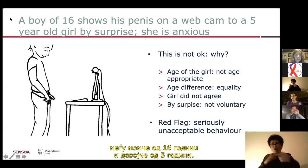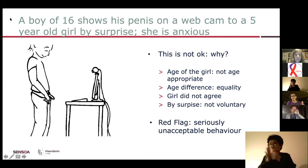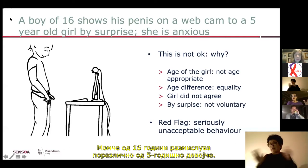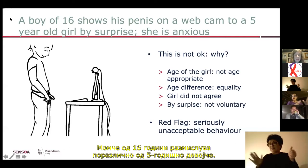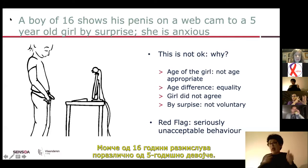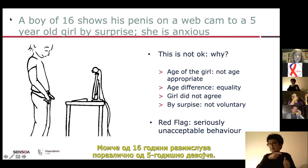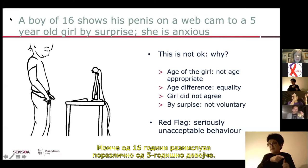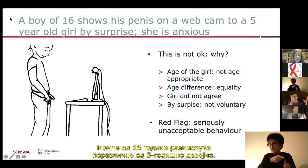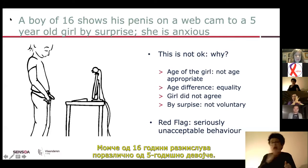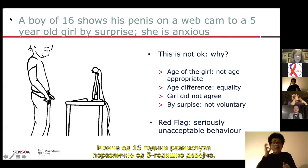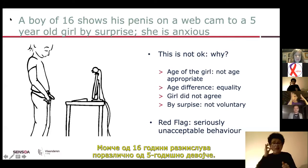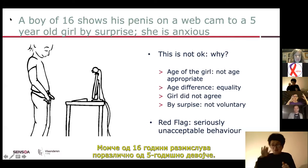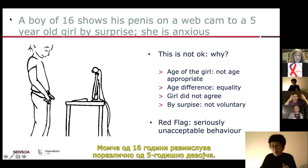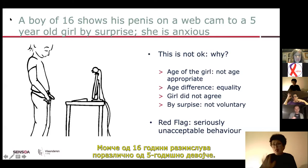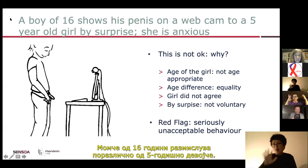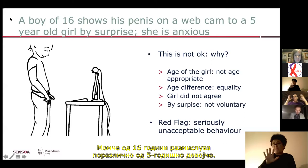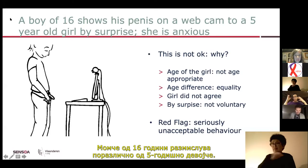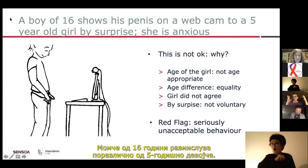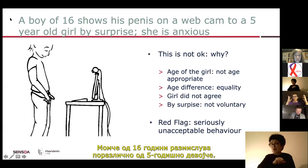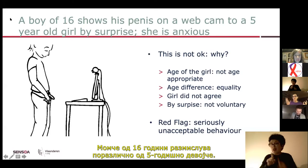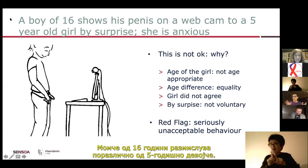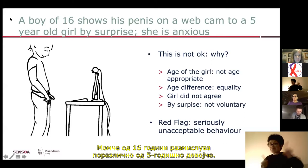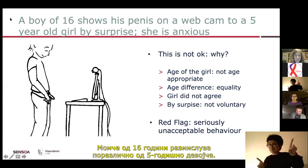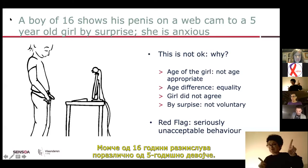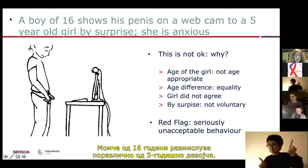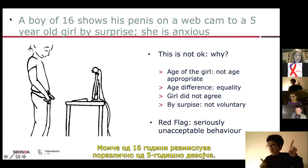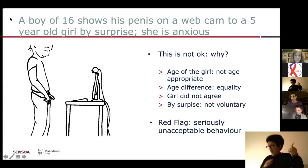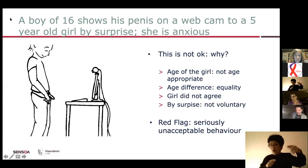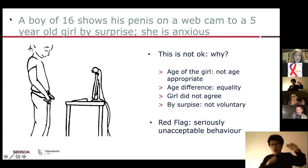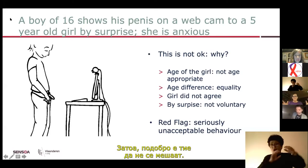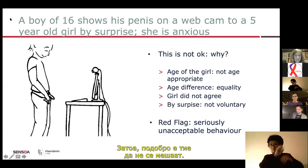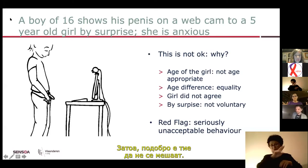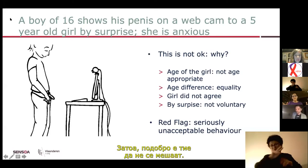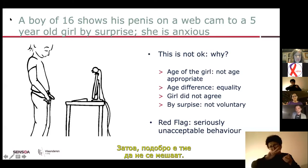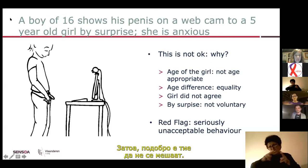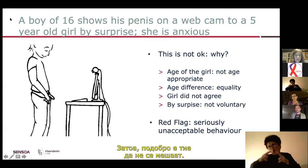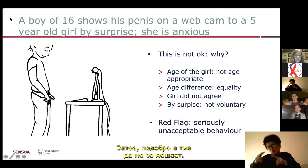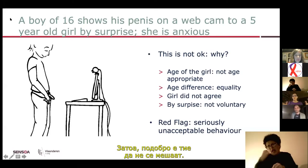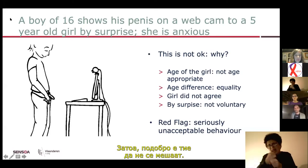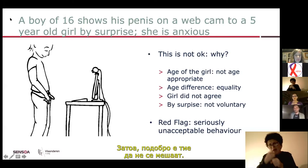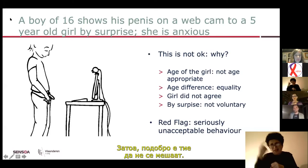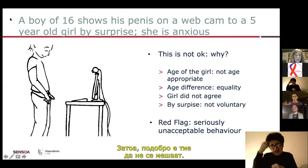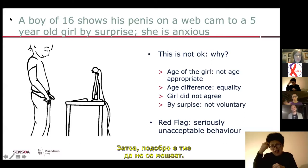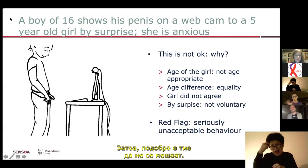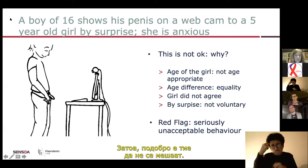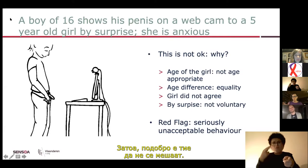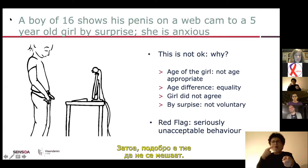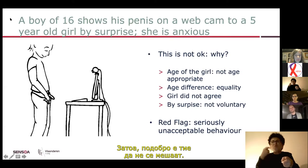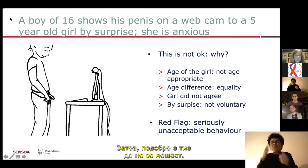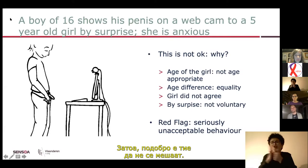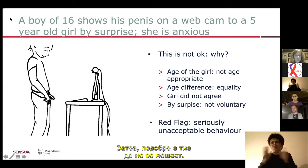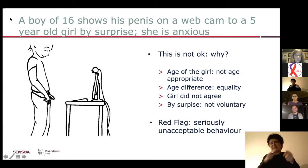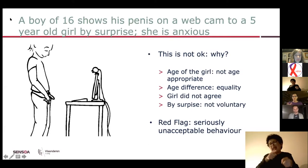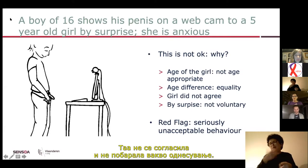So a boy of 16 has other issues in his mind than a girl of 5. So it's better not to mingle these two